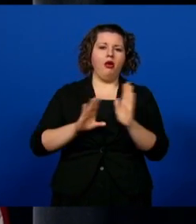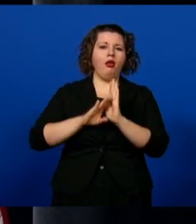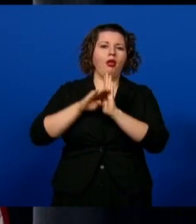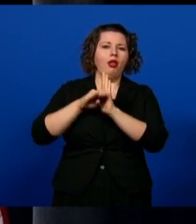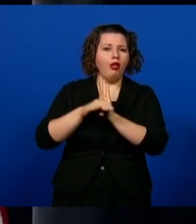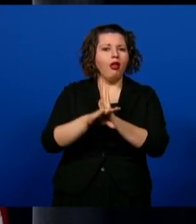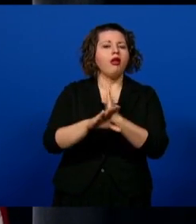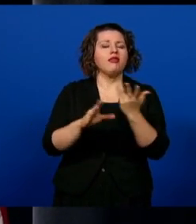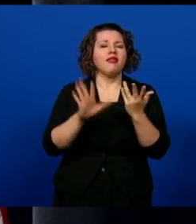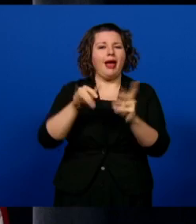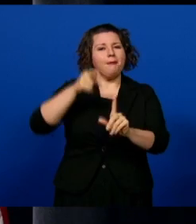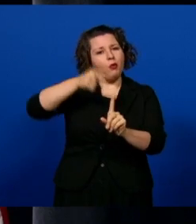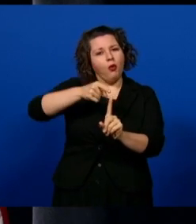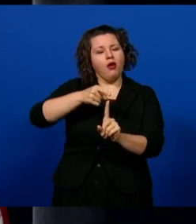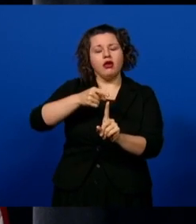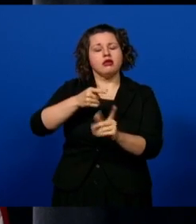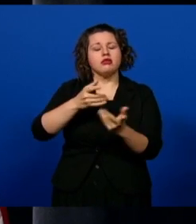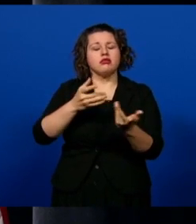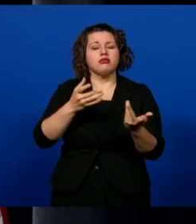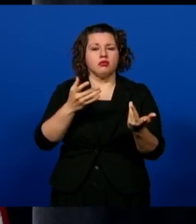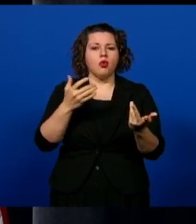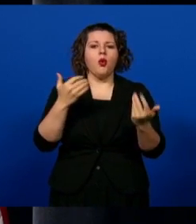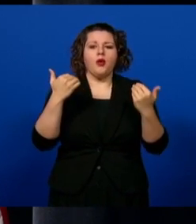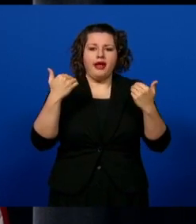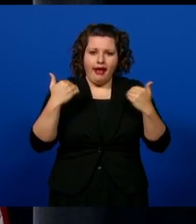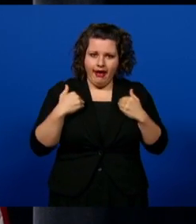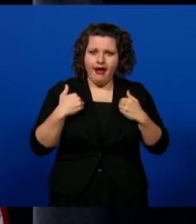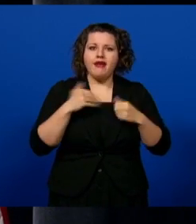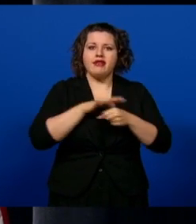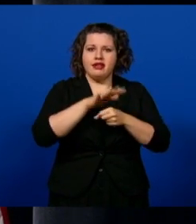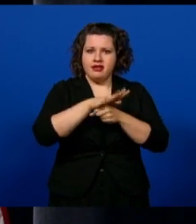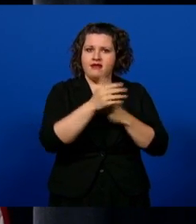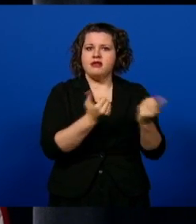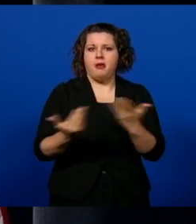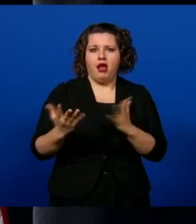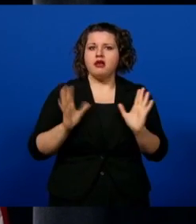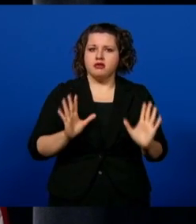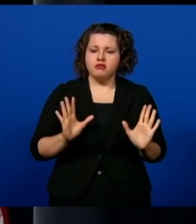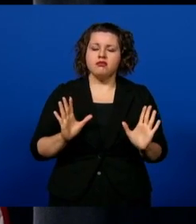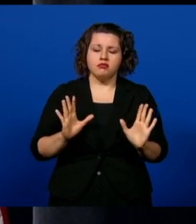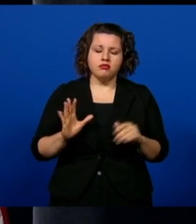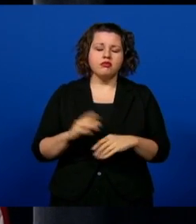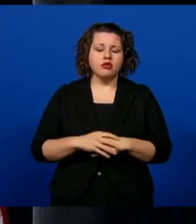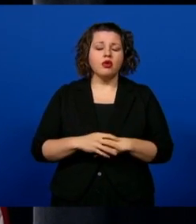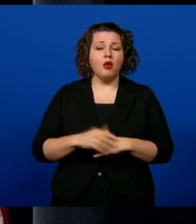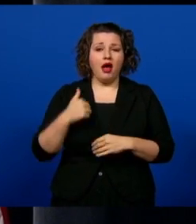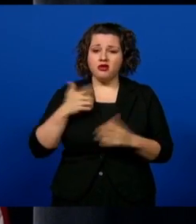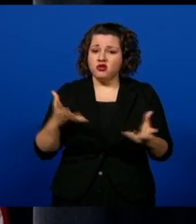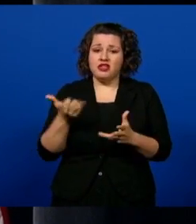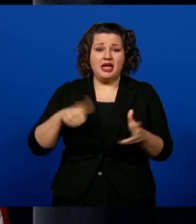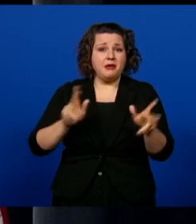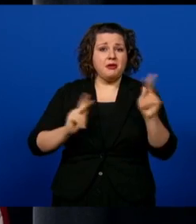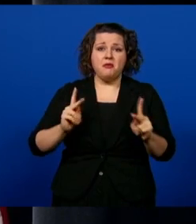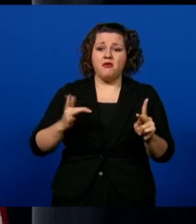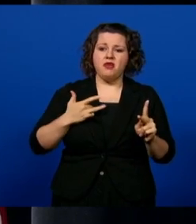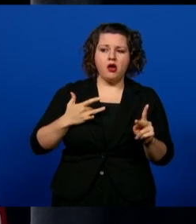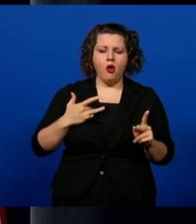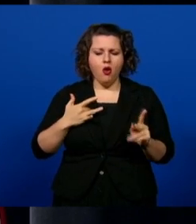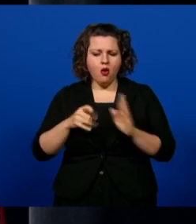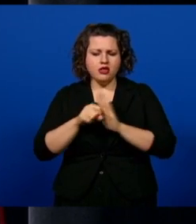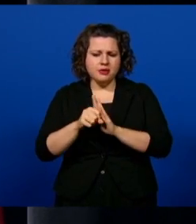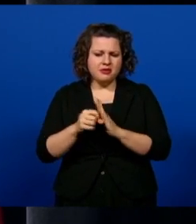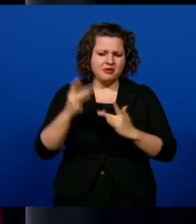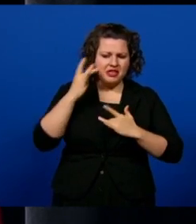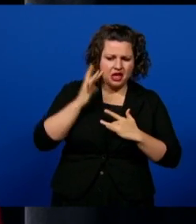want to get across is it is not a capacity or supply issue. So I would encourage anyone that's experiencing symptoms or